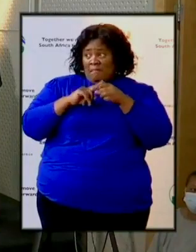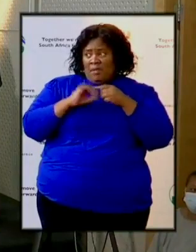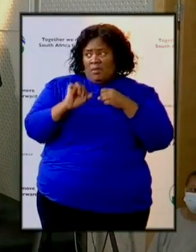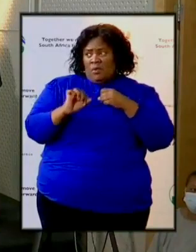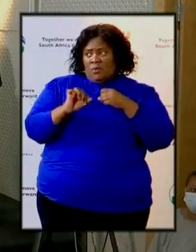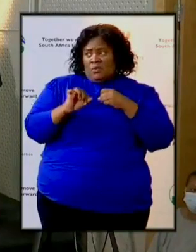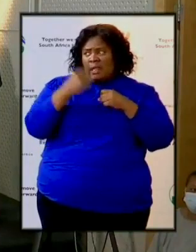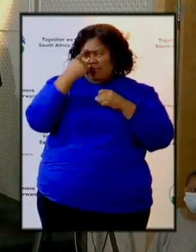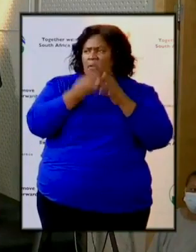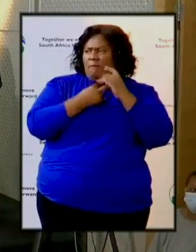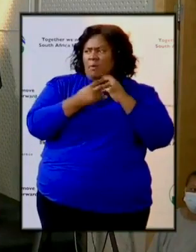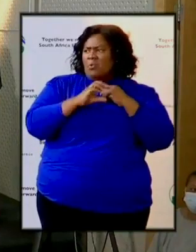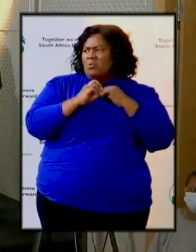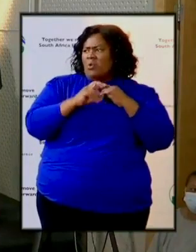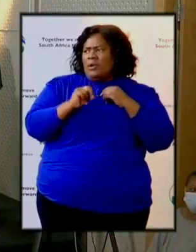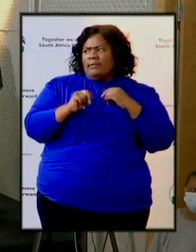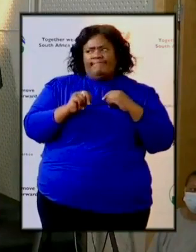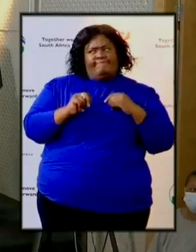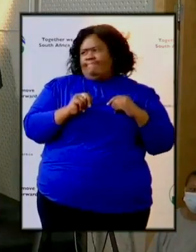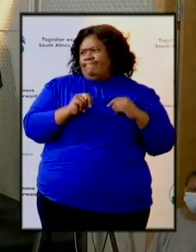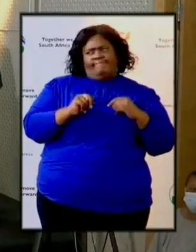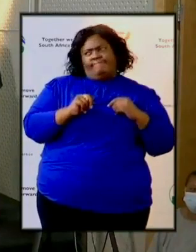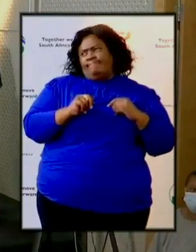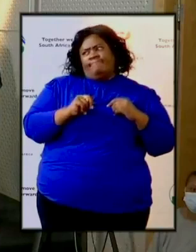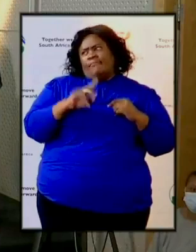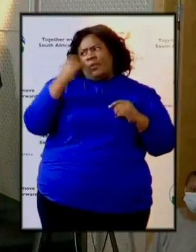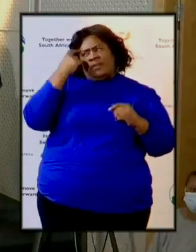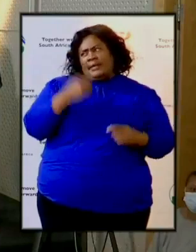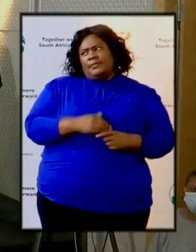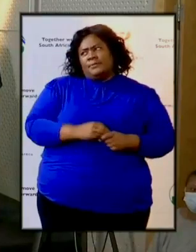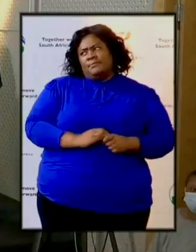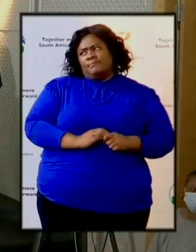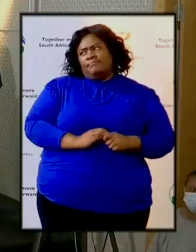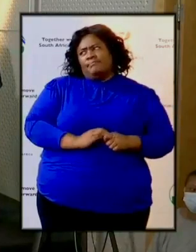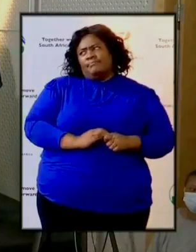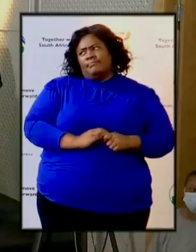they're both on. Oh, okay. They're not on? I don't think so. I don't think that the other one is on.